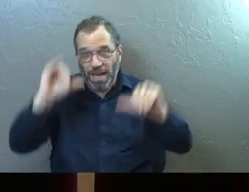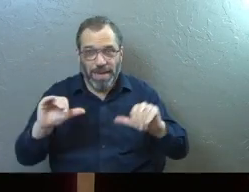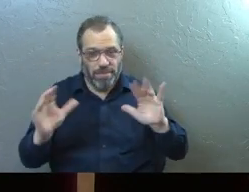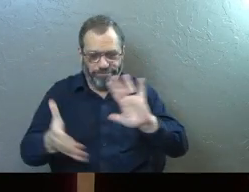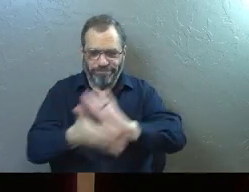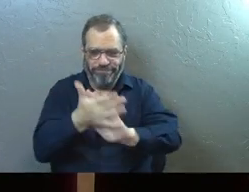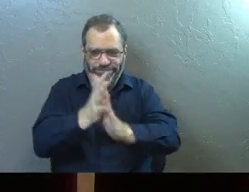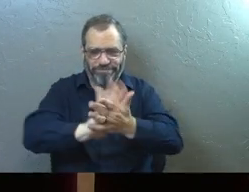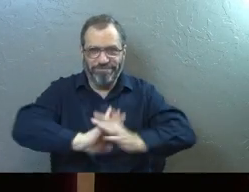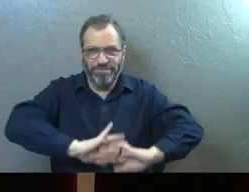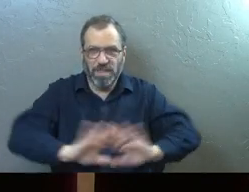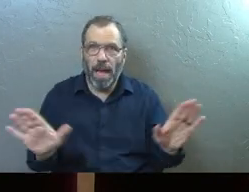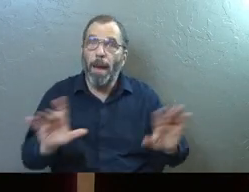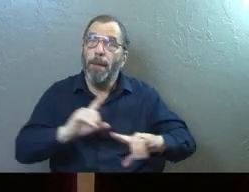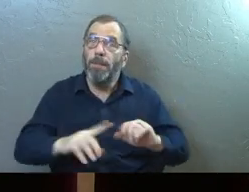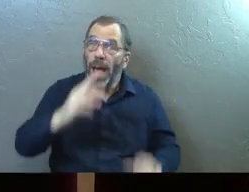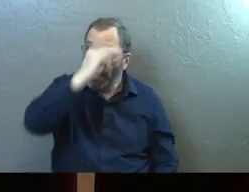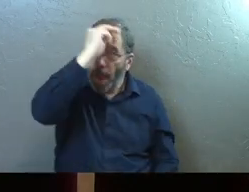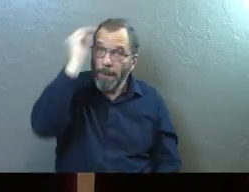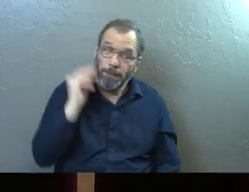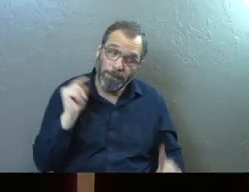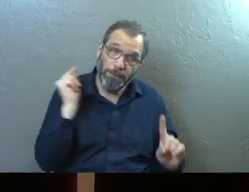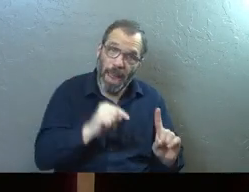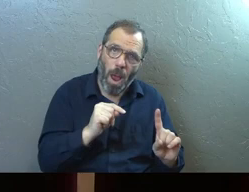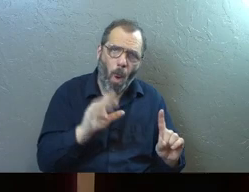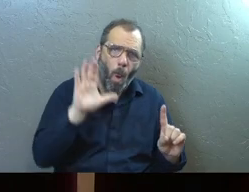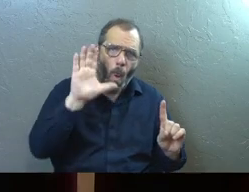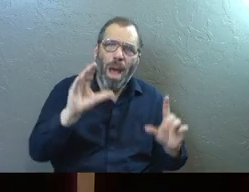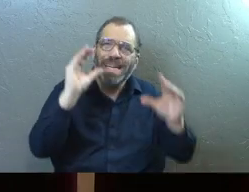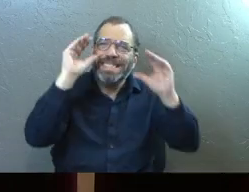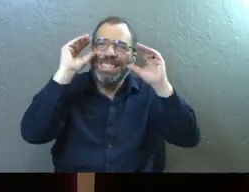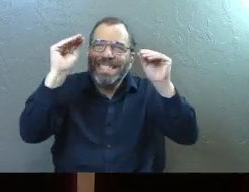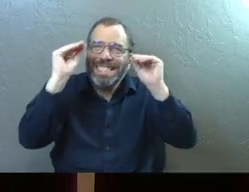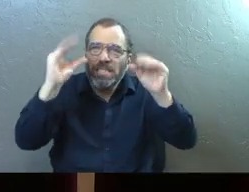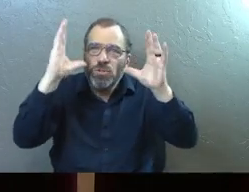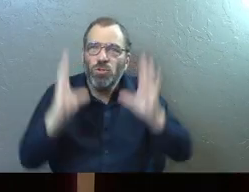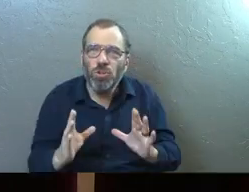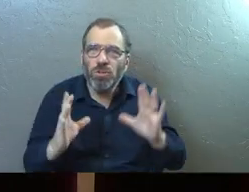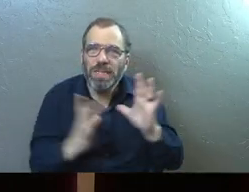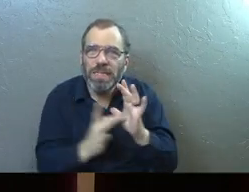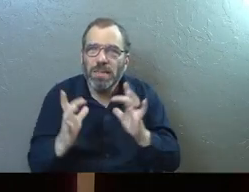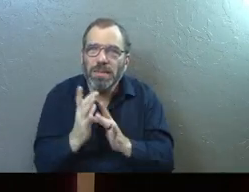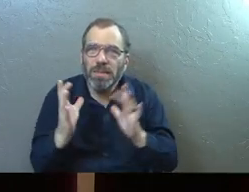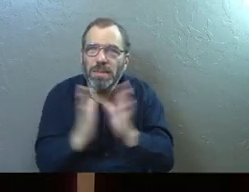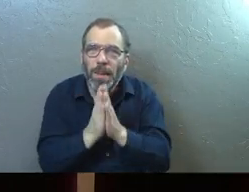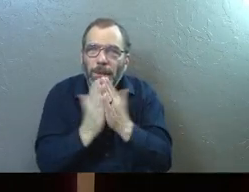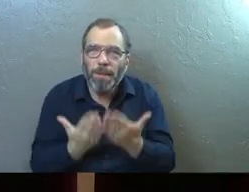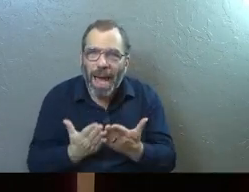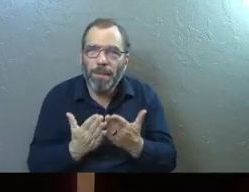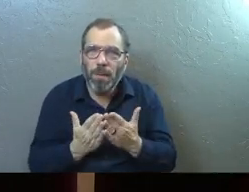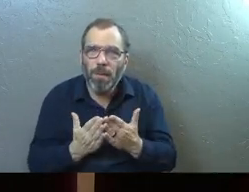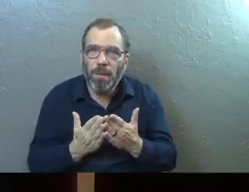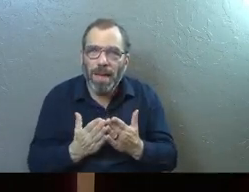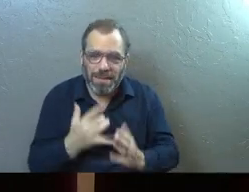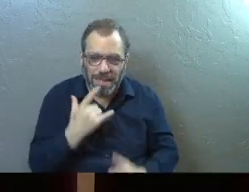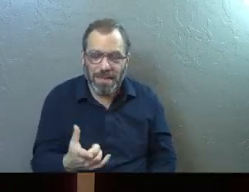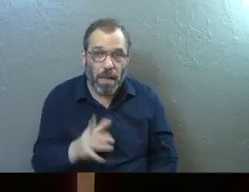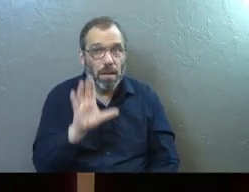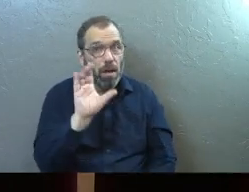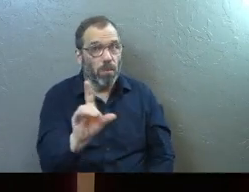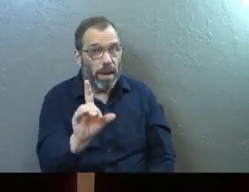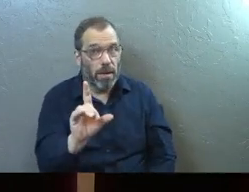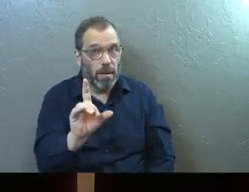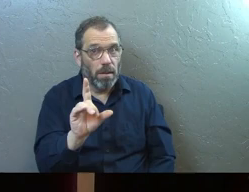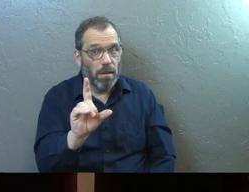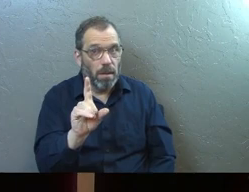window. But here's where I think Mary shows up as one of the greatest teachers in our whole Bible with what she says in this moment. Again,